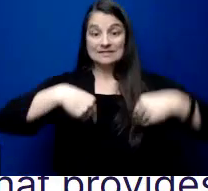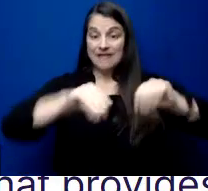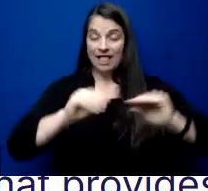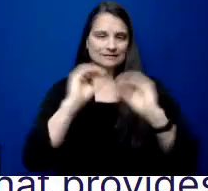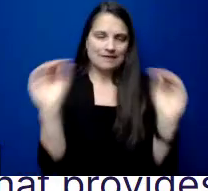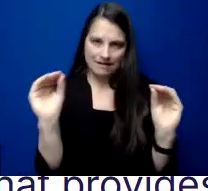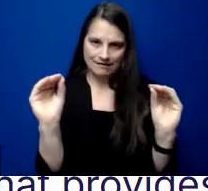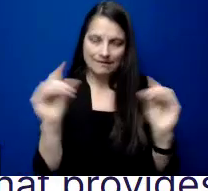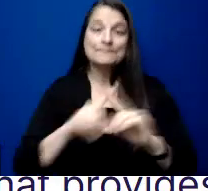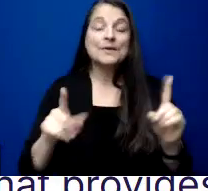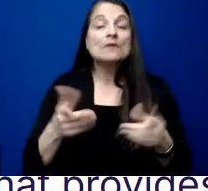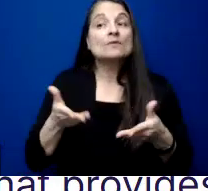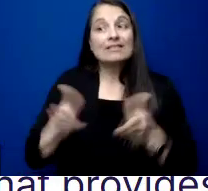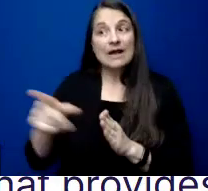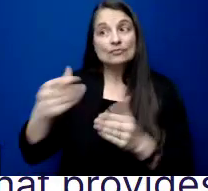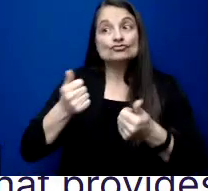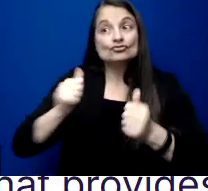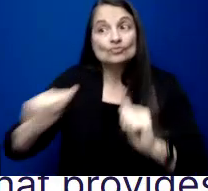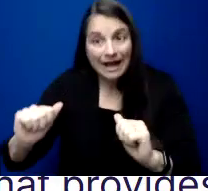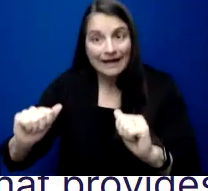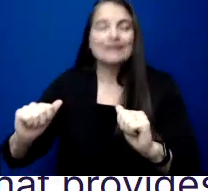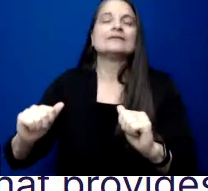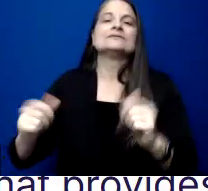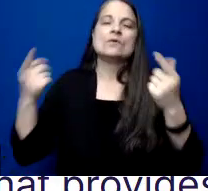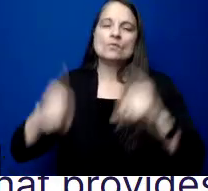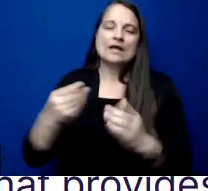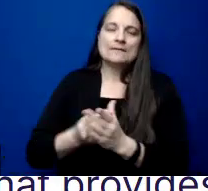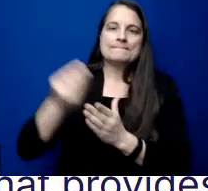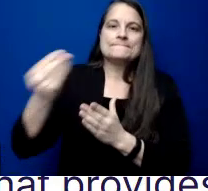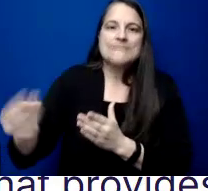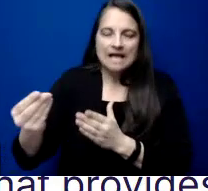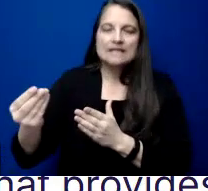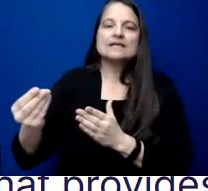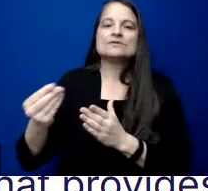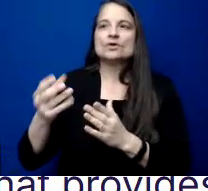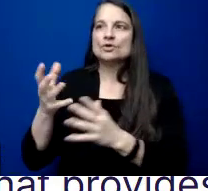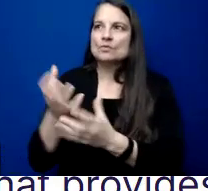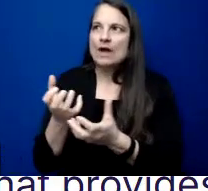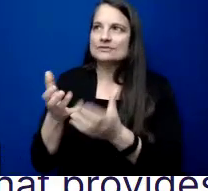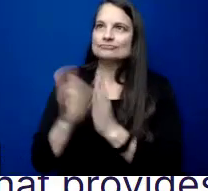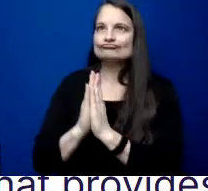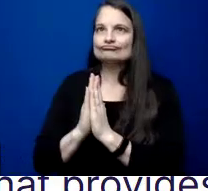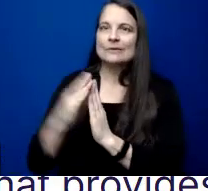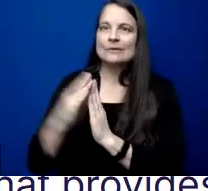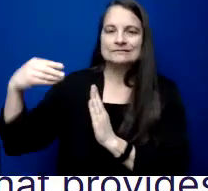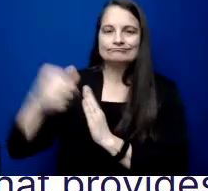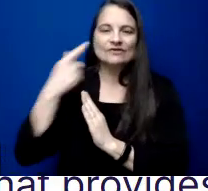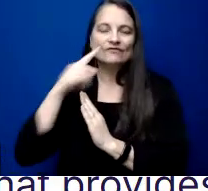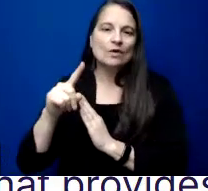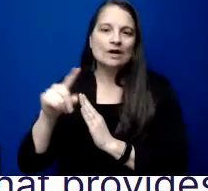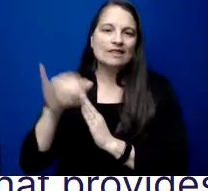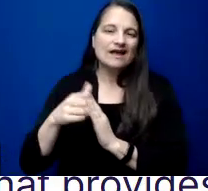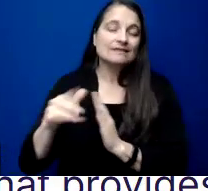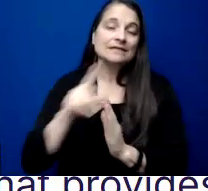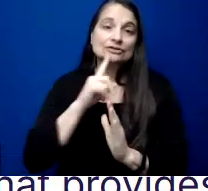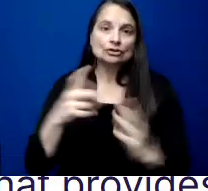you the chance to try things out so that when you go to purchase them or to seek funding for the item, you know that it's something that works for you. Also, a